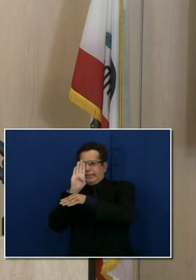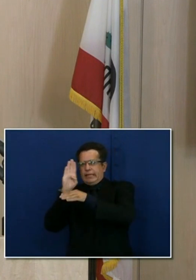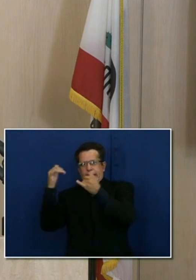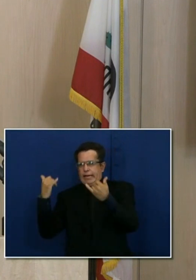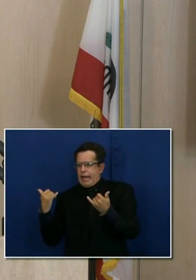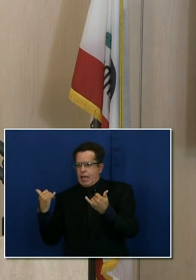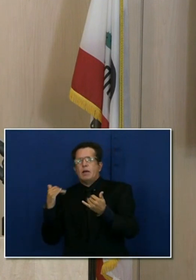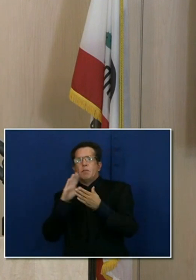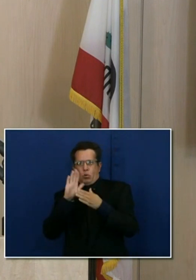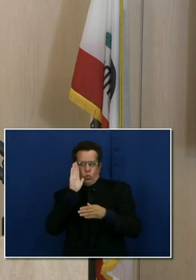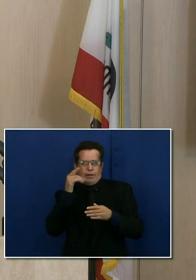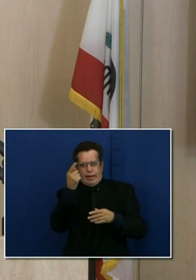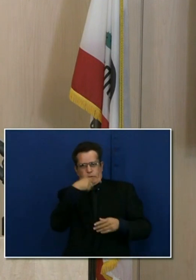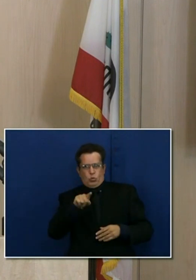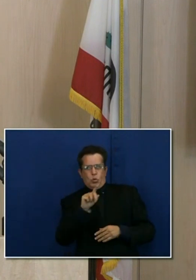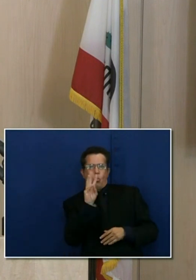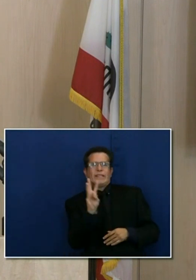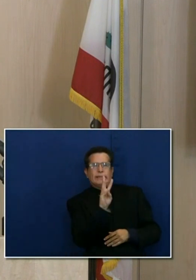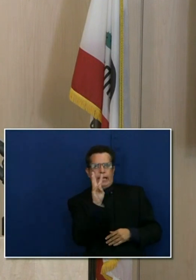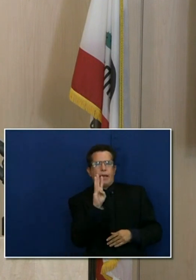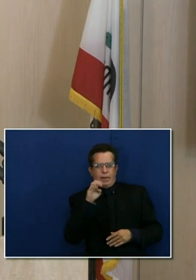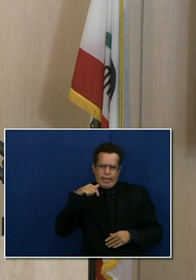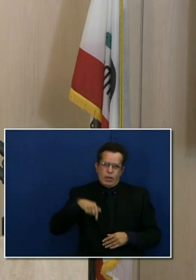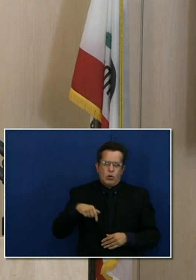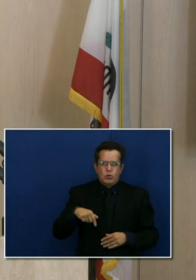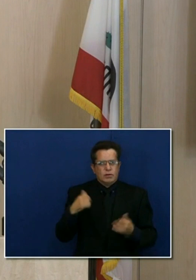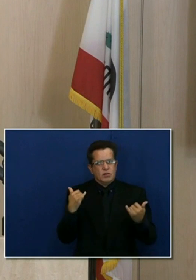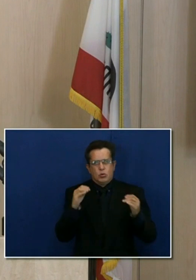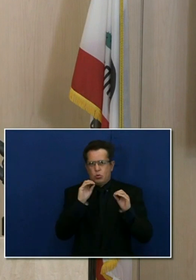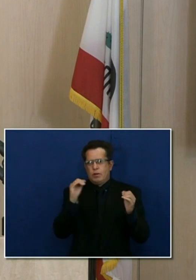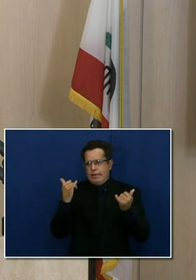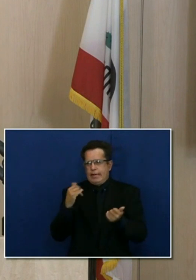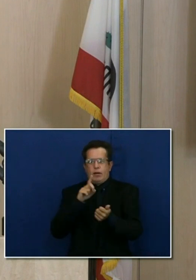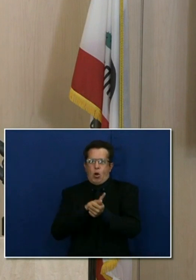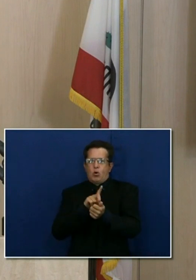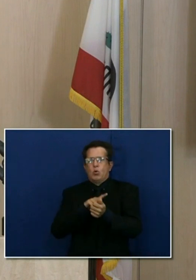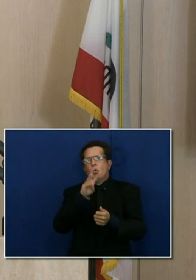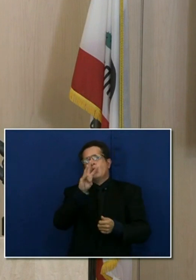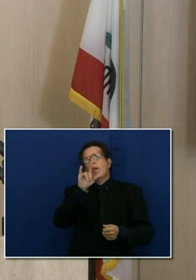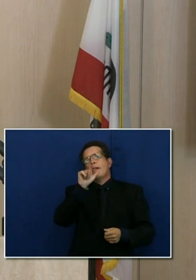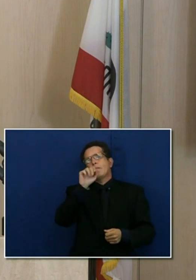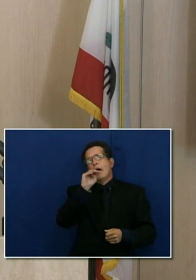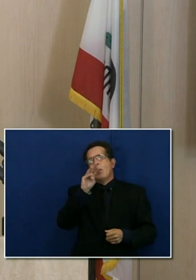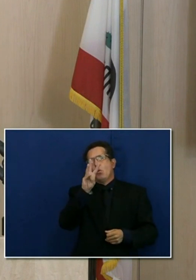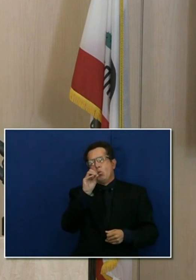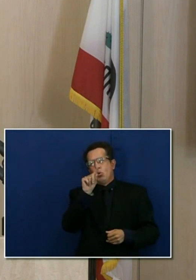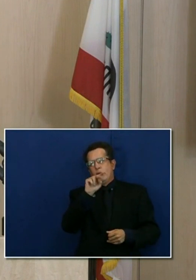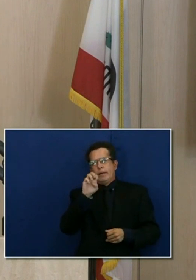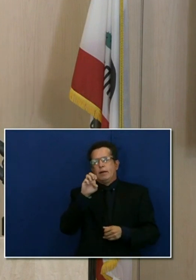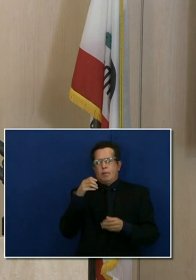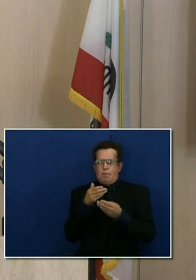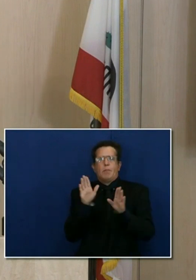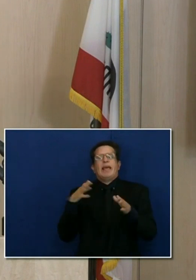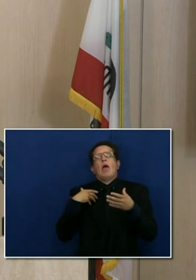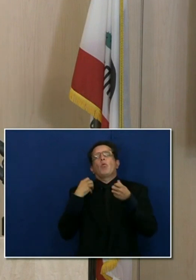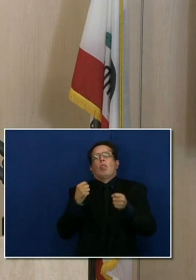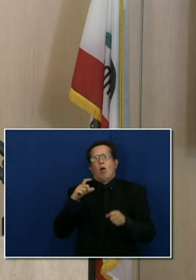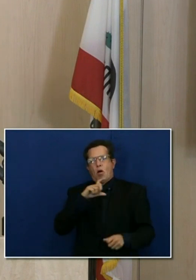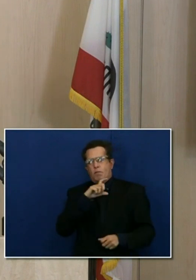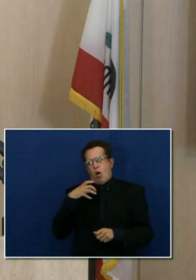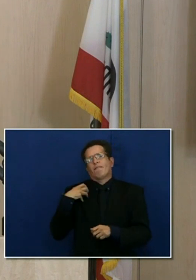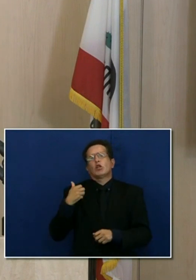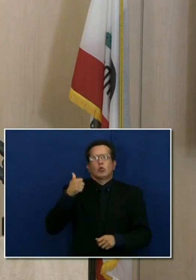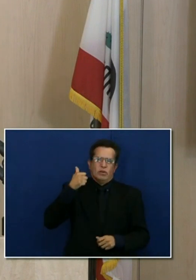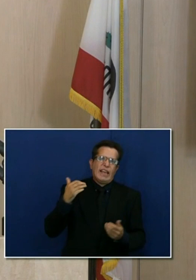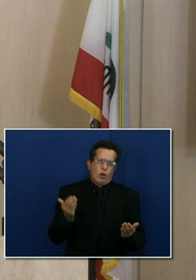us next Wednesday for the briefing. We're going to be joined today by Dr. Wilma Wooten, our Public Health Officer. Over the last several days,